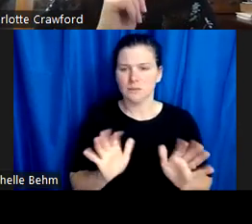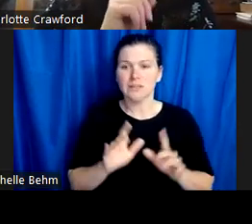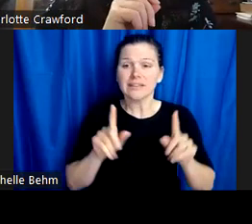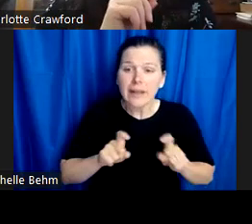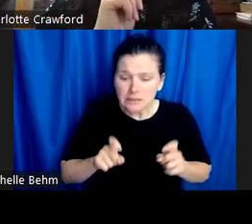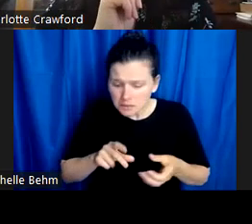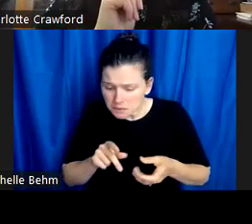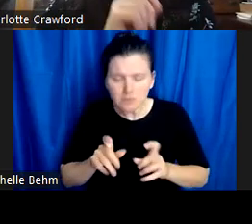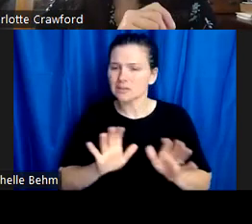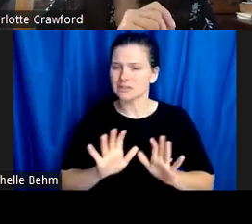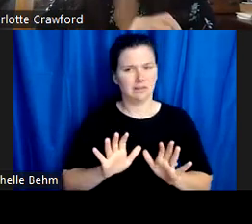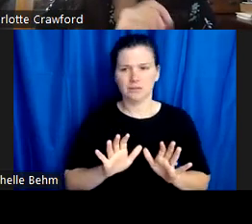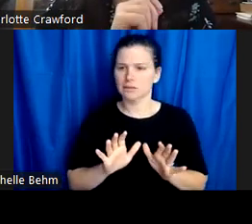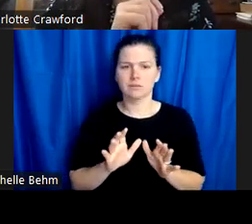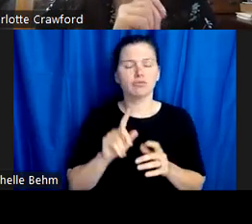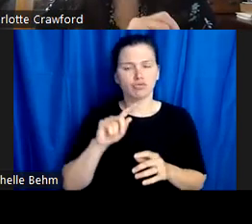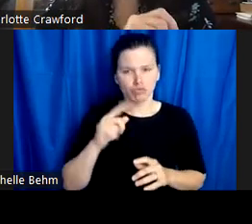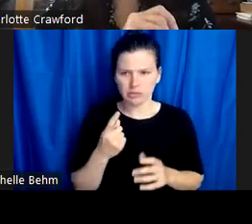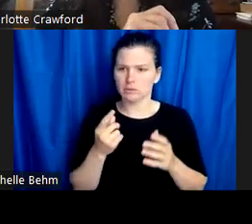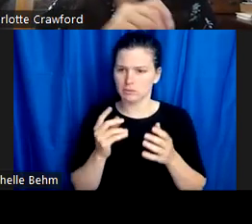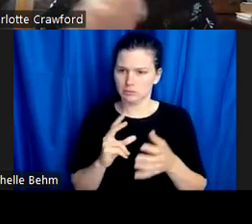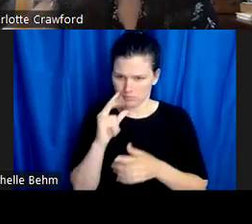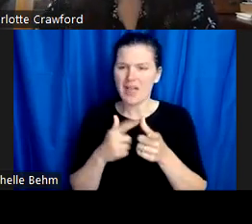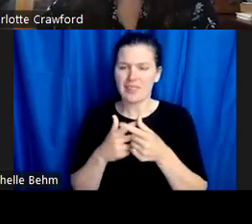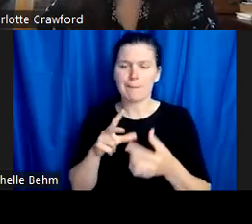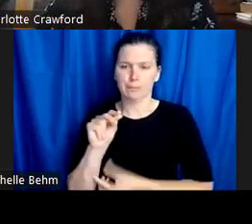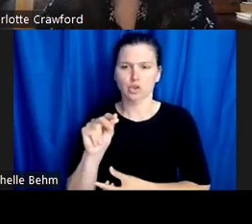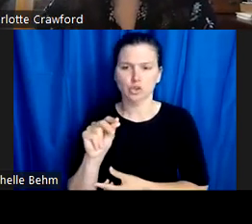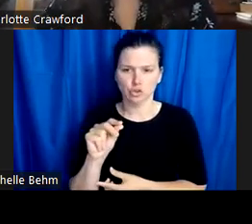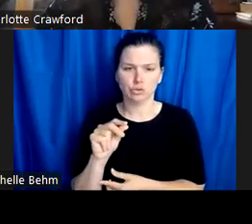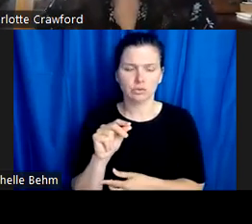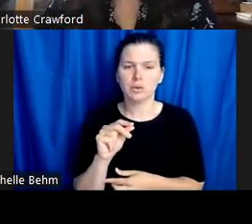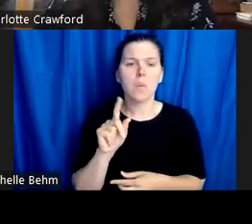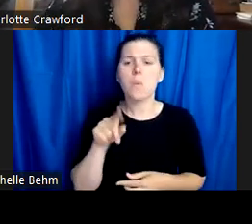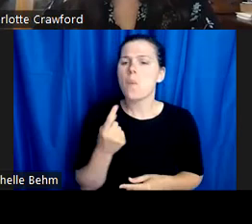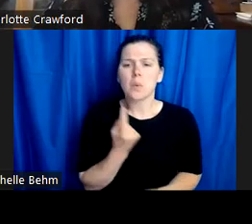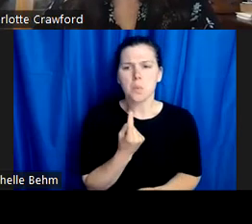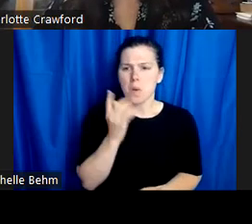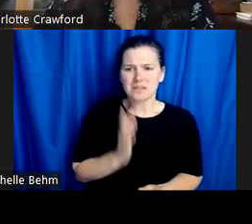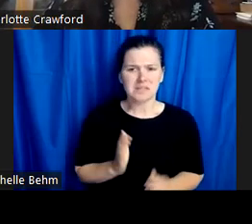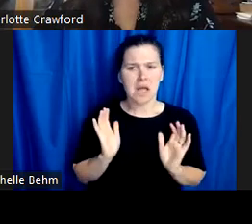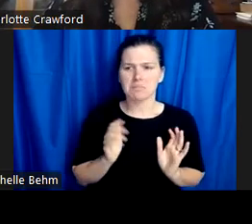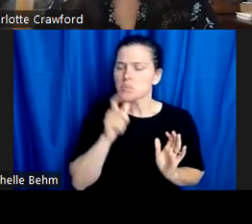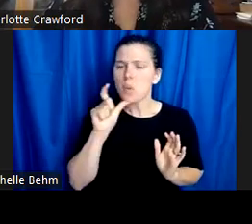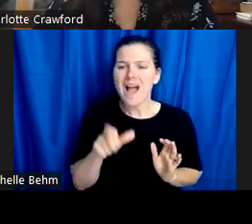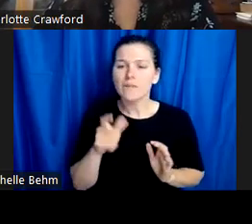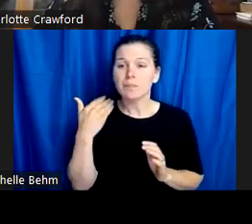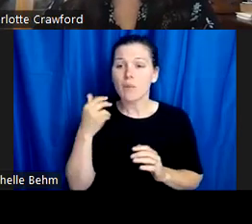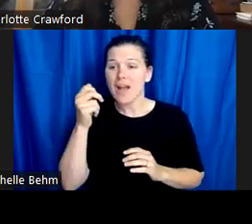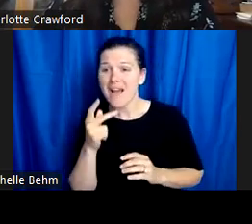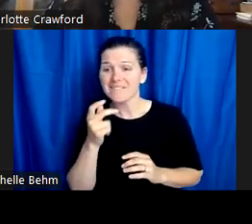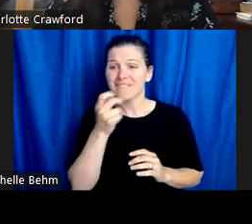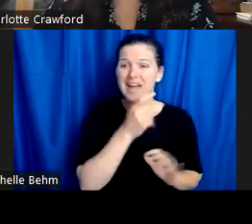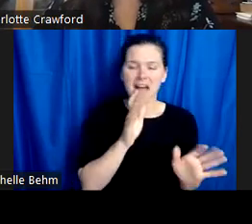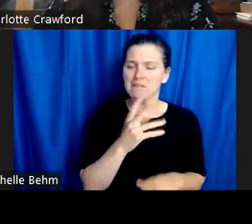it. Just put it in the nose and then push it. And you only have to do one side. You don't have to do 2. You can switch it up.